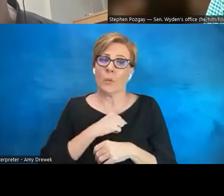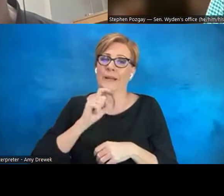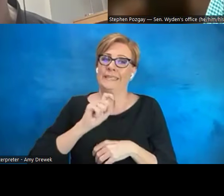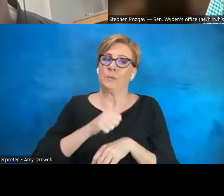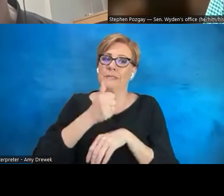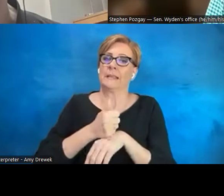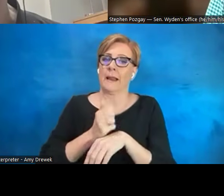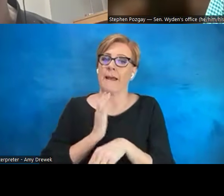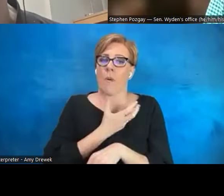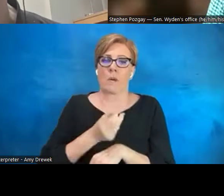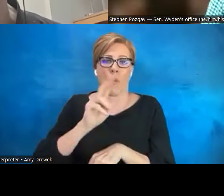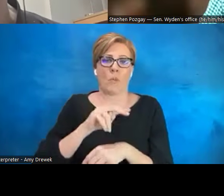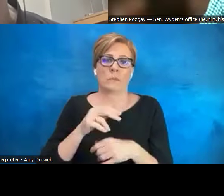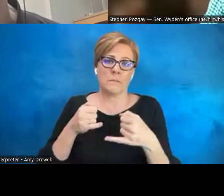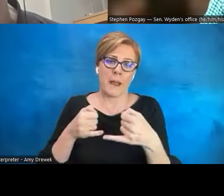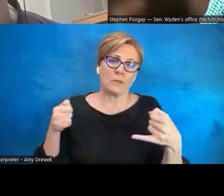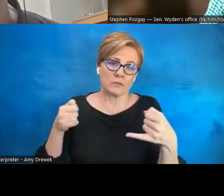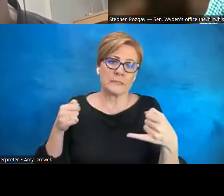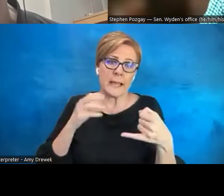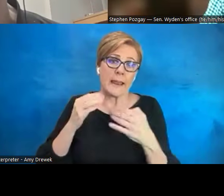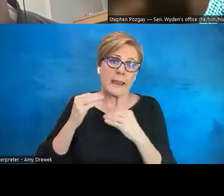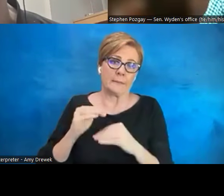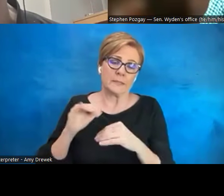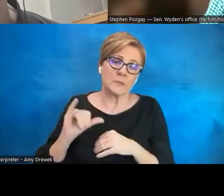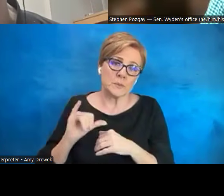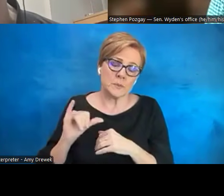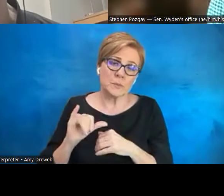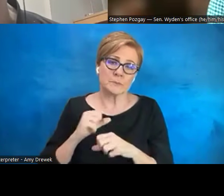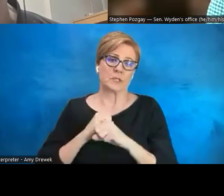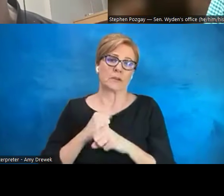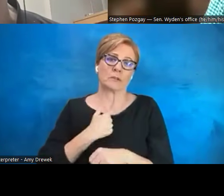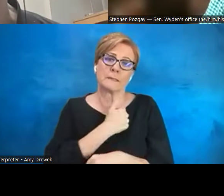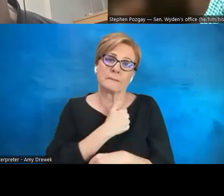around ourselves, so that we can continue doing this work.